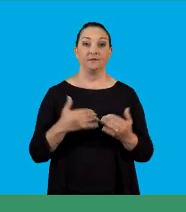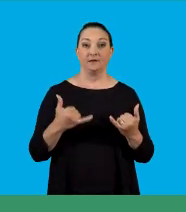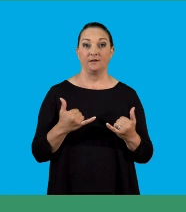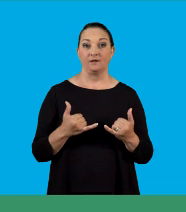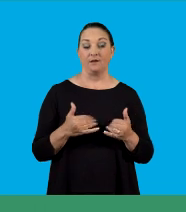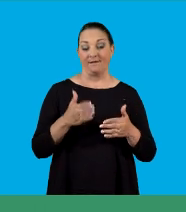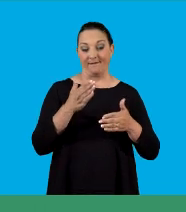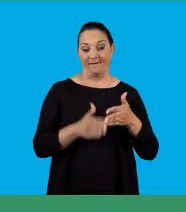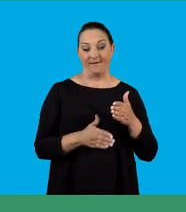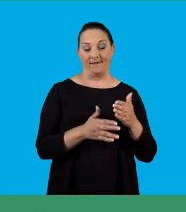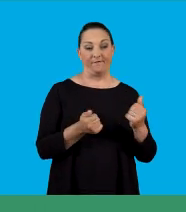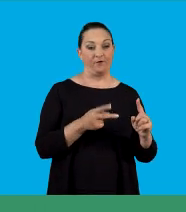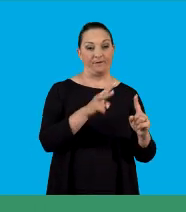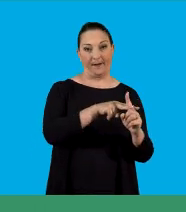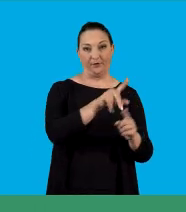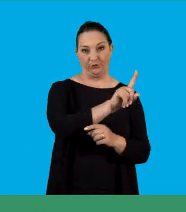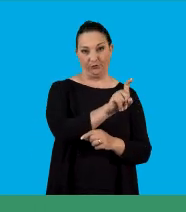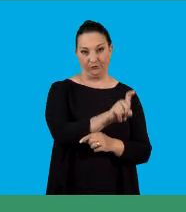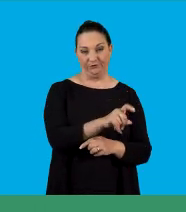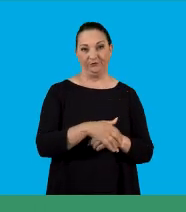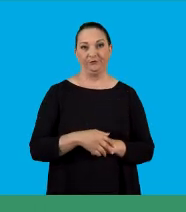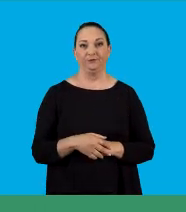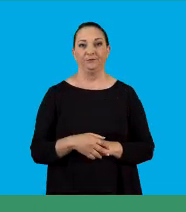the application questions. We're going to go on